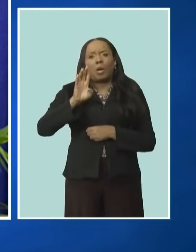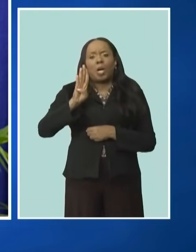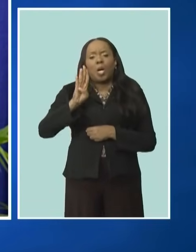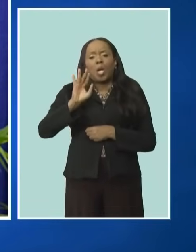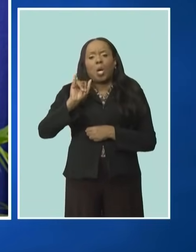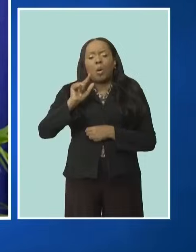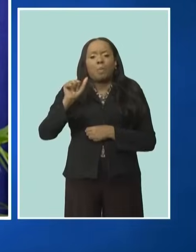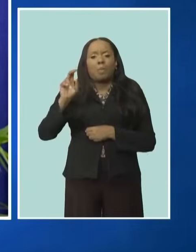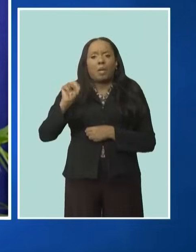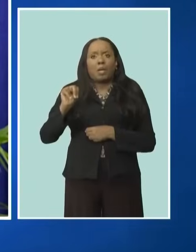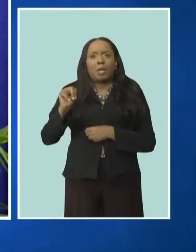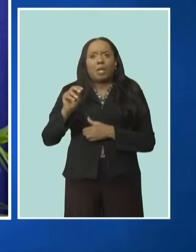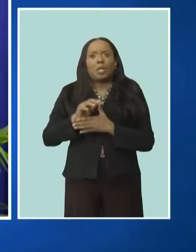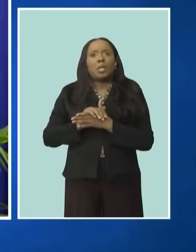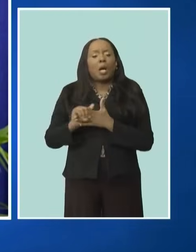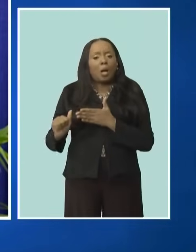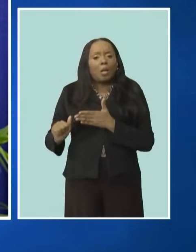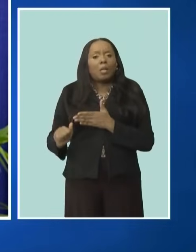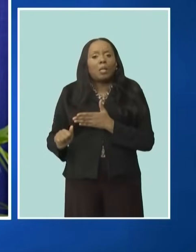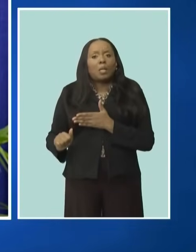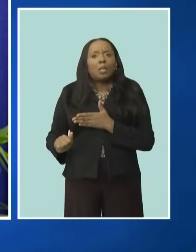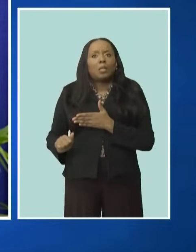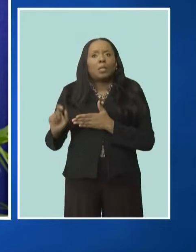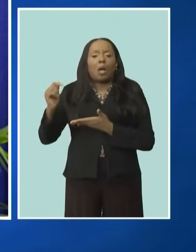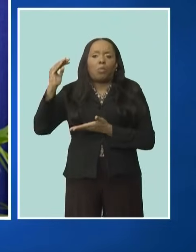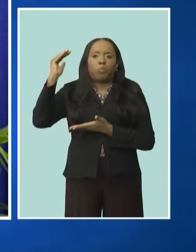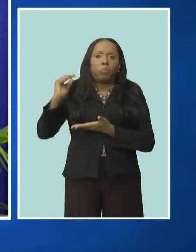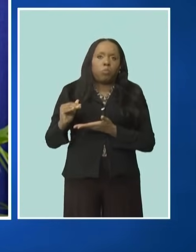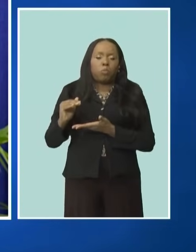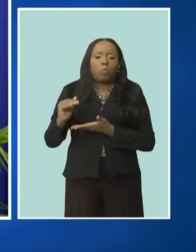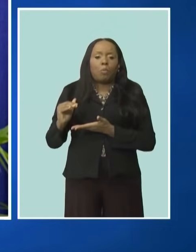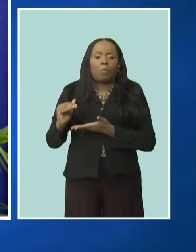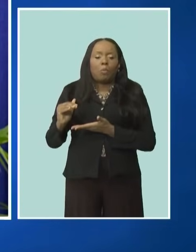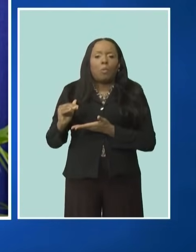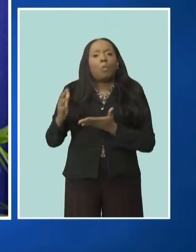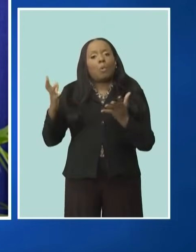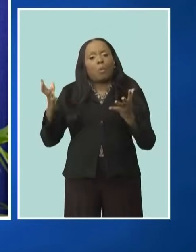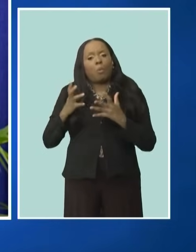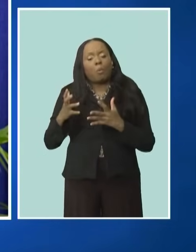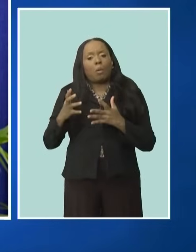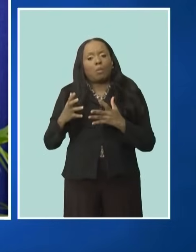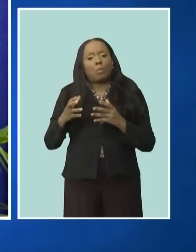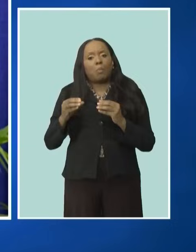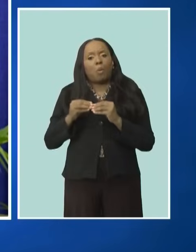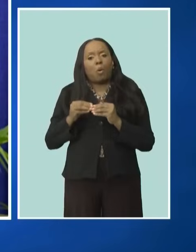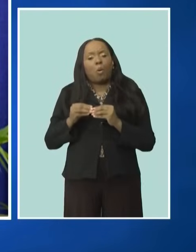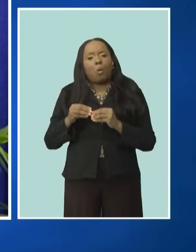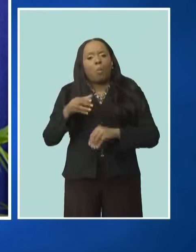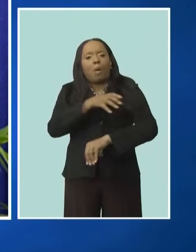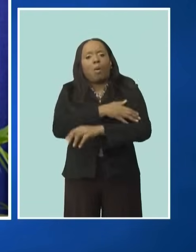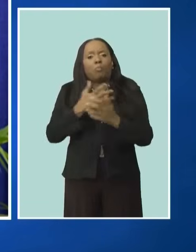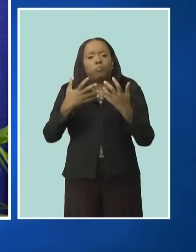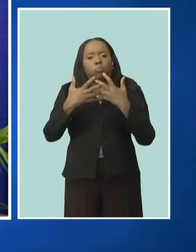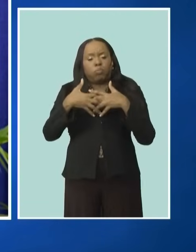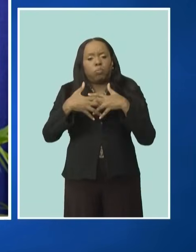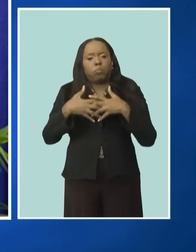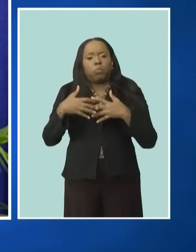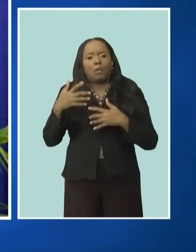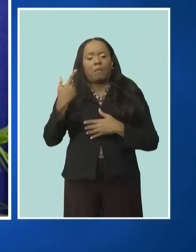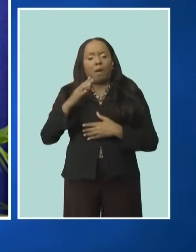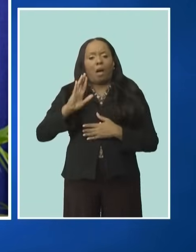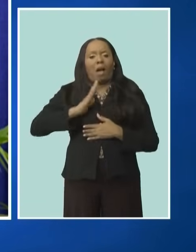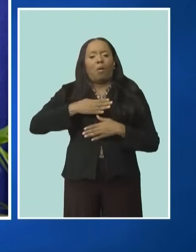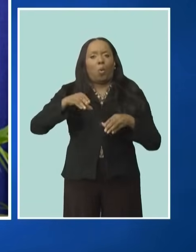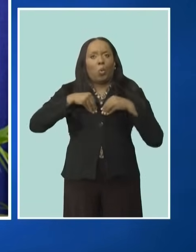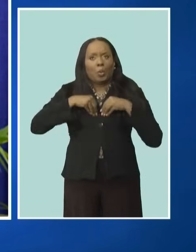bank is here, in the imports of fossil fuels to be able to power this country. Telling the audience she was socializing her